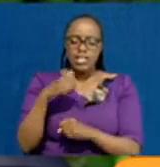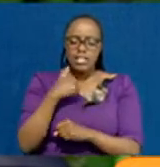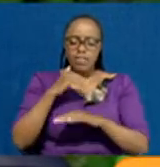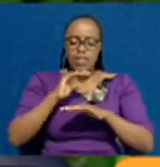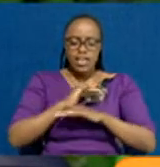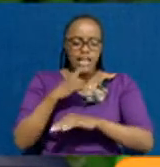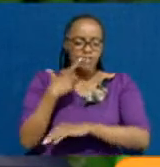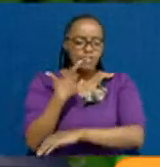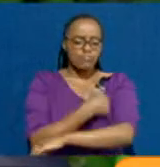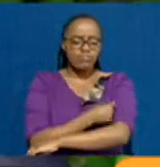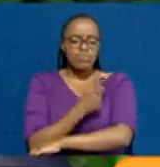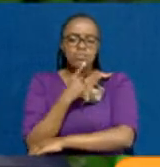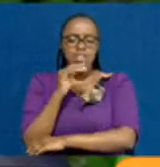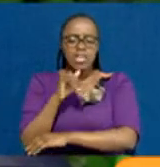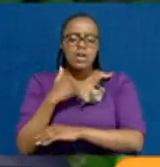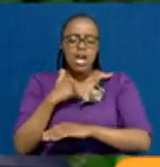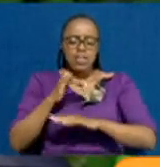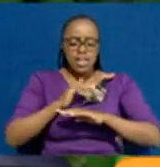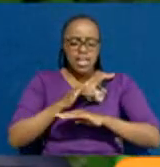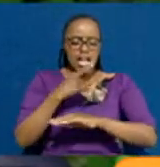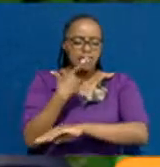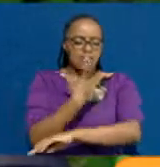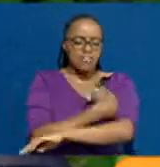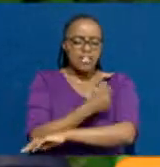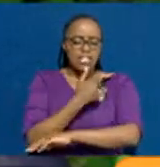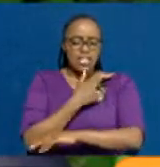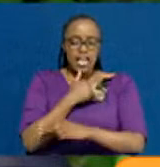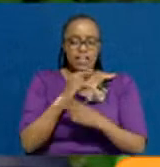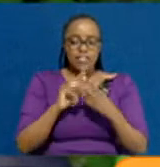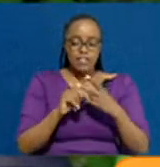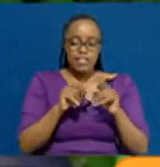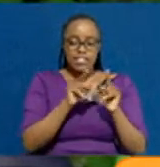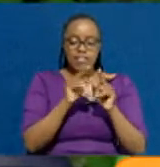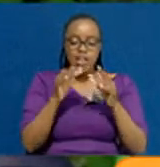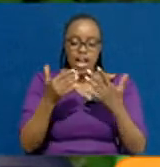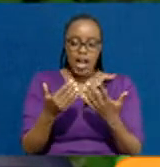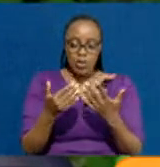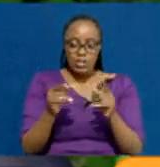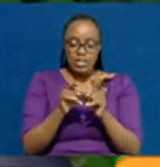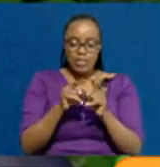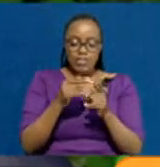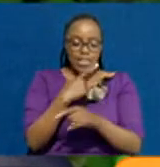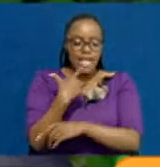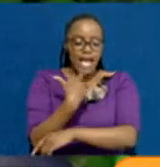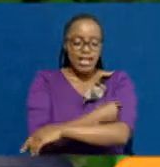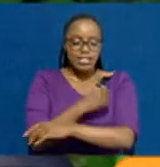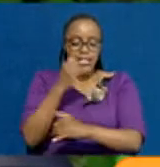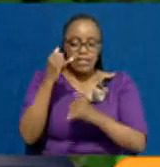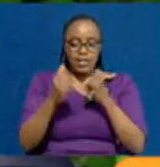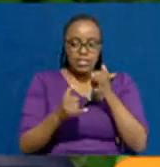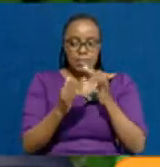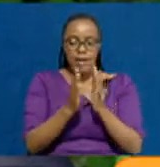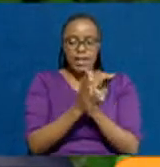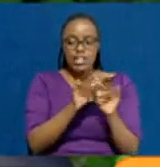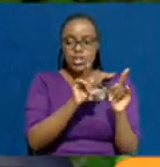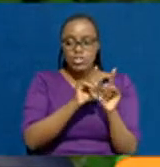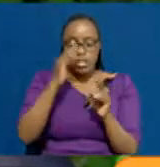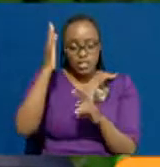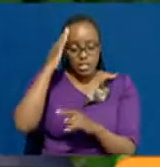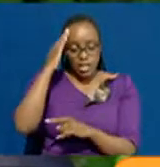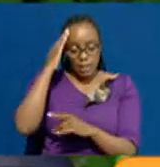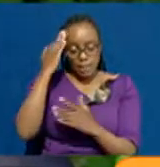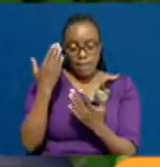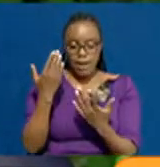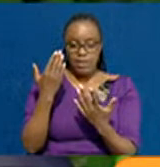vaccines. I would say we have enough vaccines. We have had to deal with expiries of vaccines. Of course, you remember the Cabinet Secretary